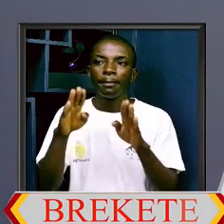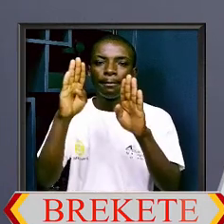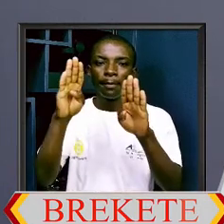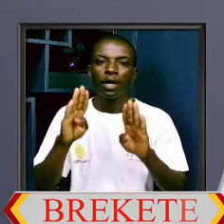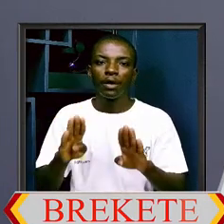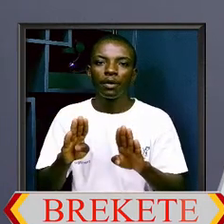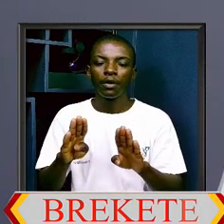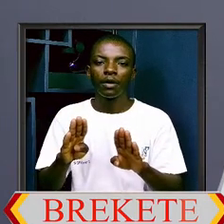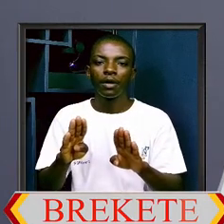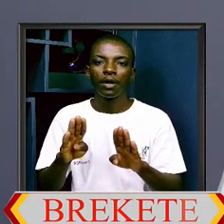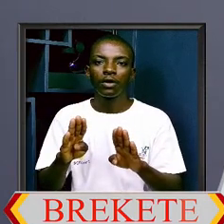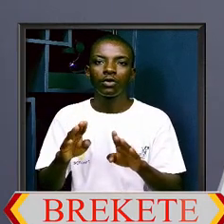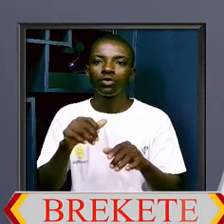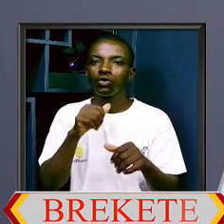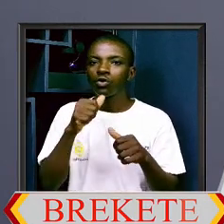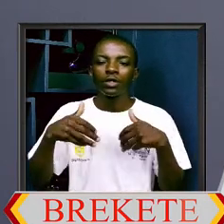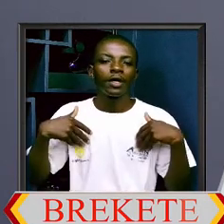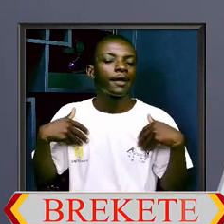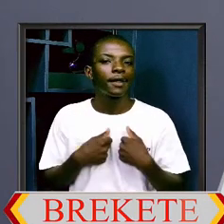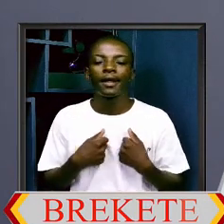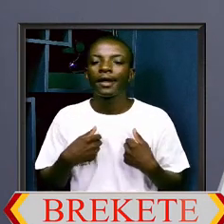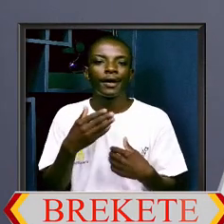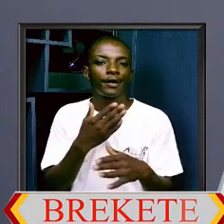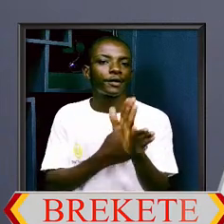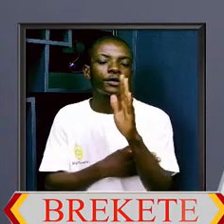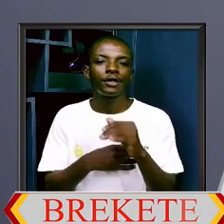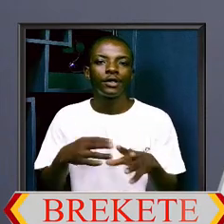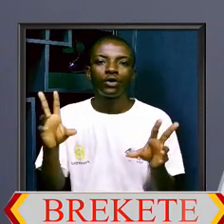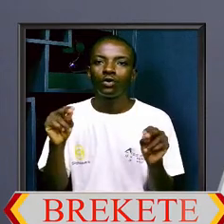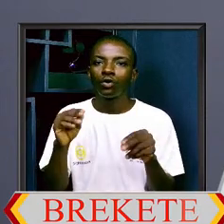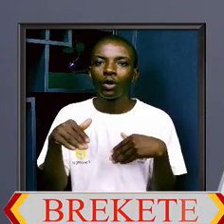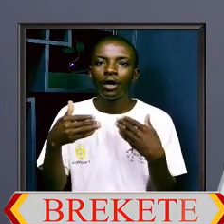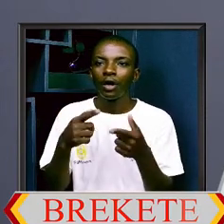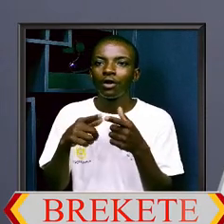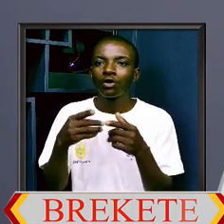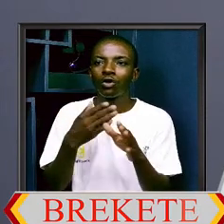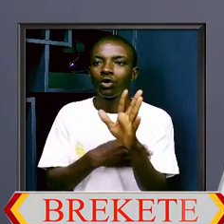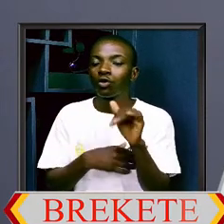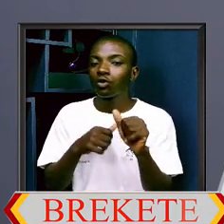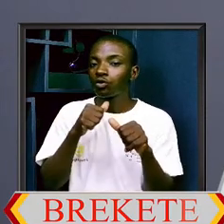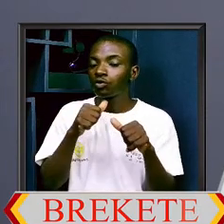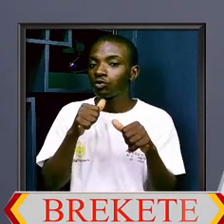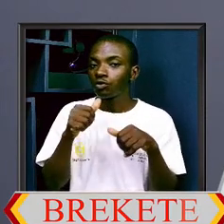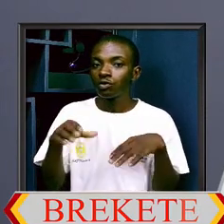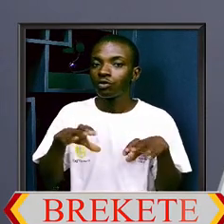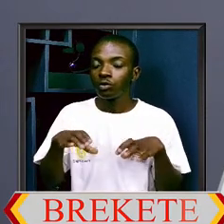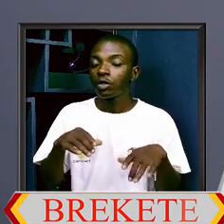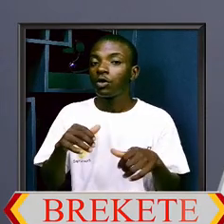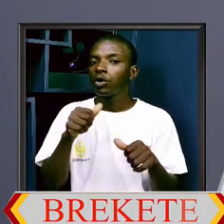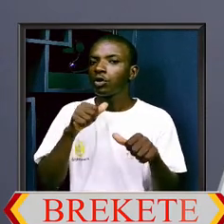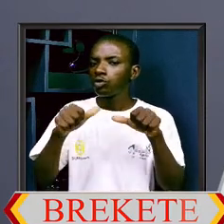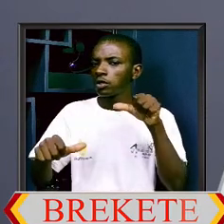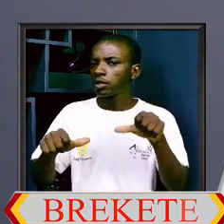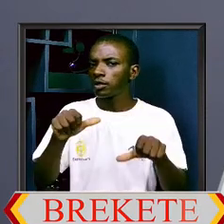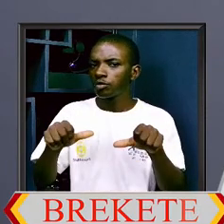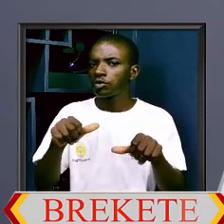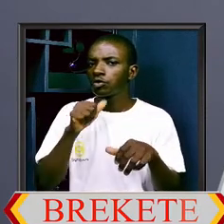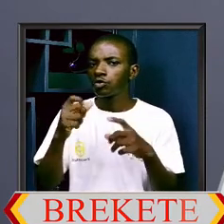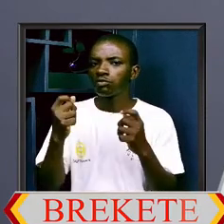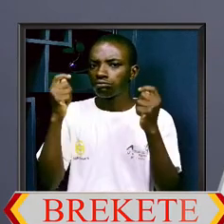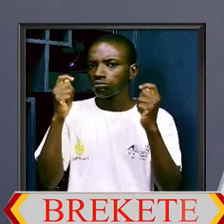Miracle know they Tire God so know how God know they do Miracle we know talk we know they doubt them we know they